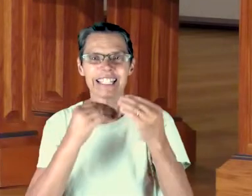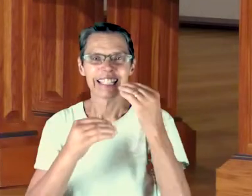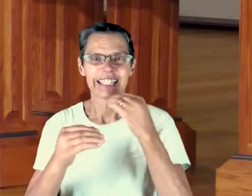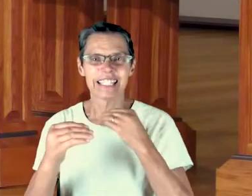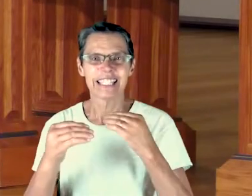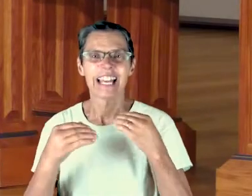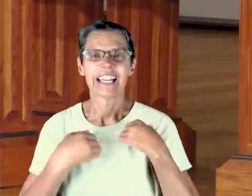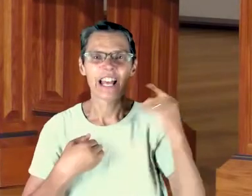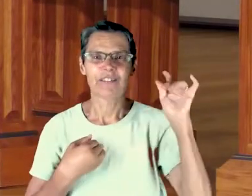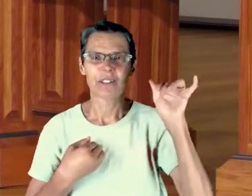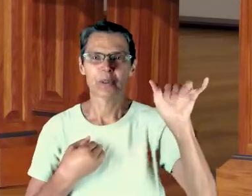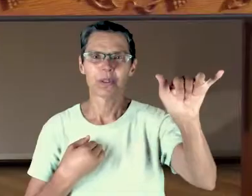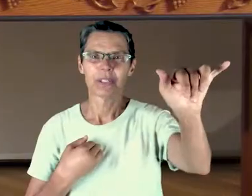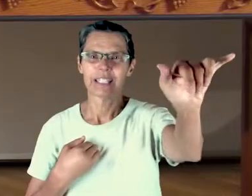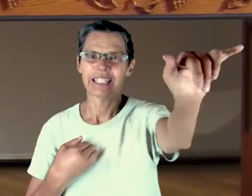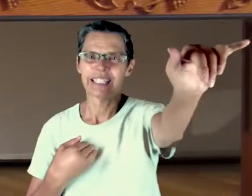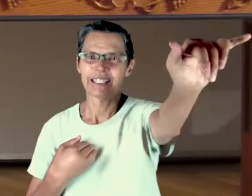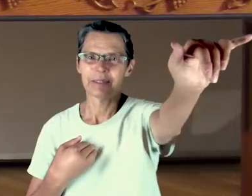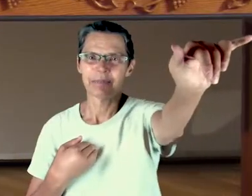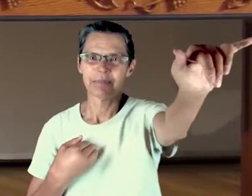eternity.